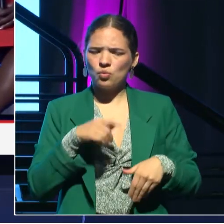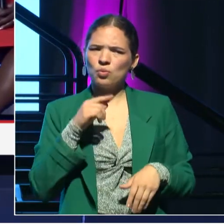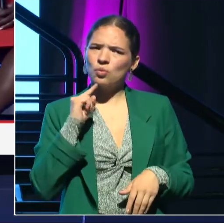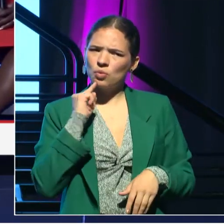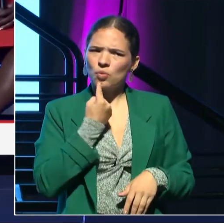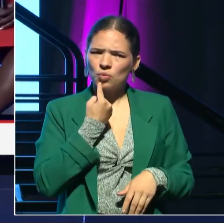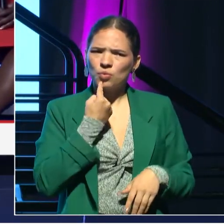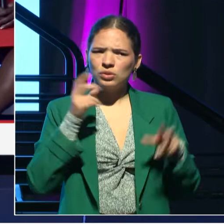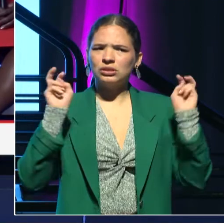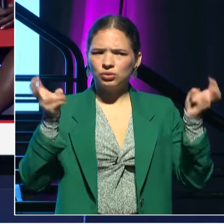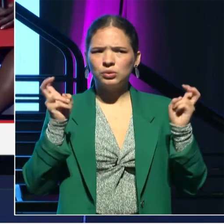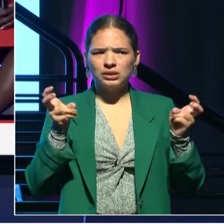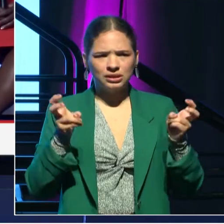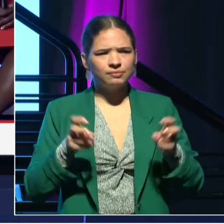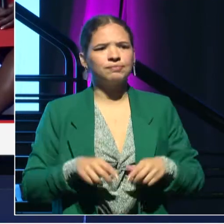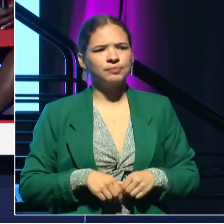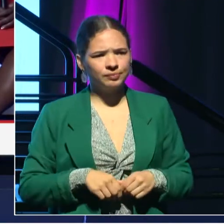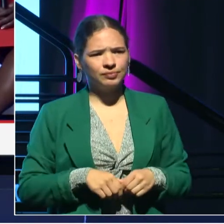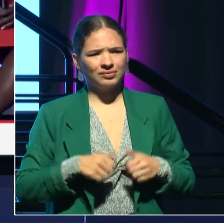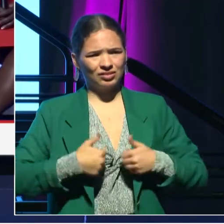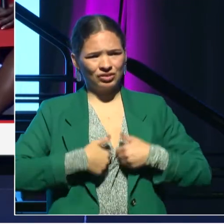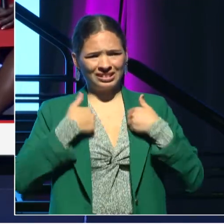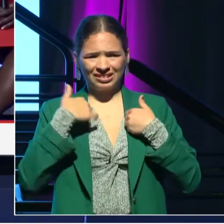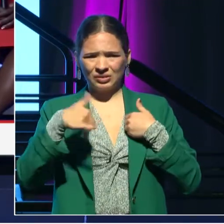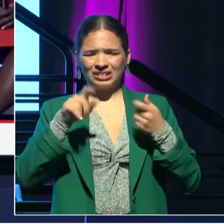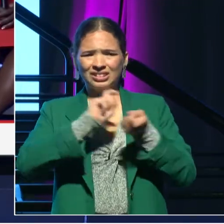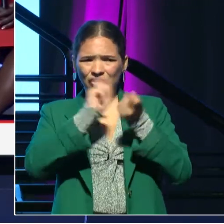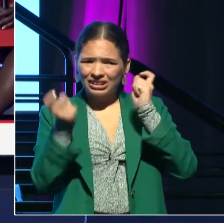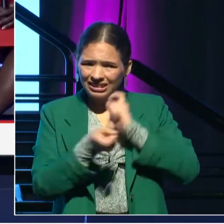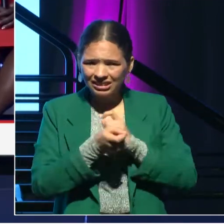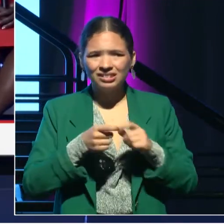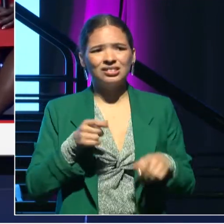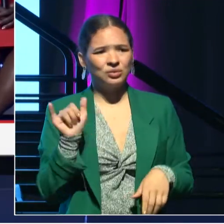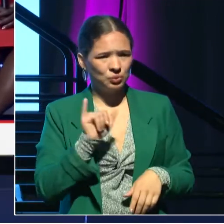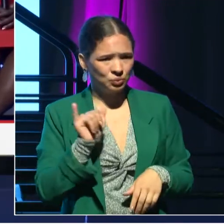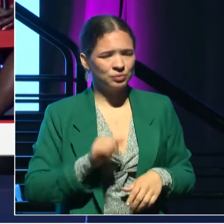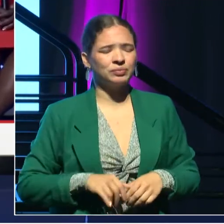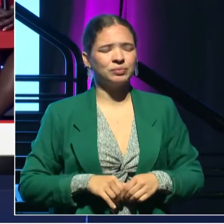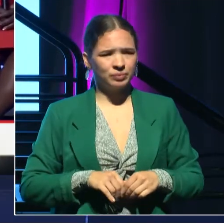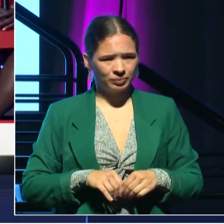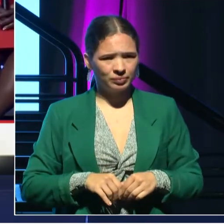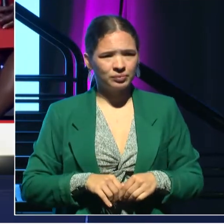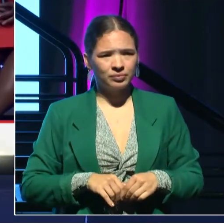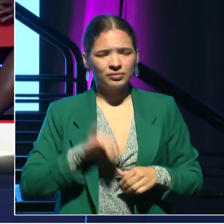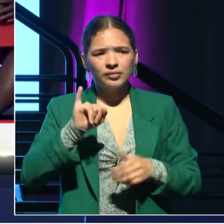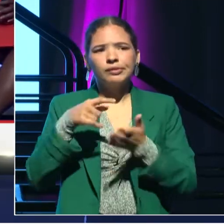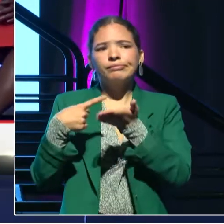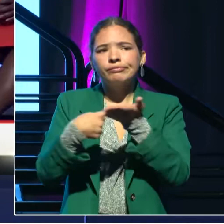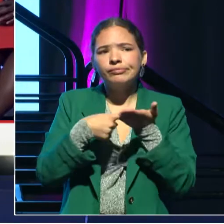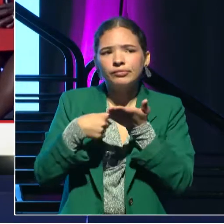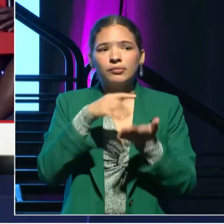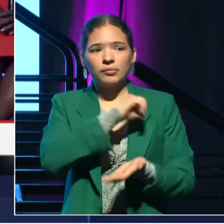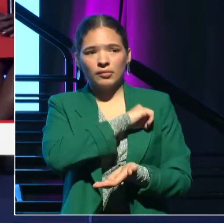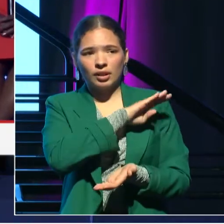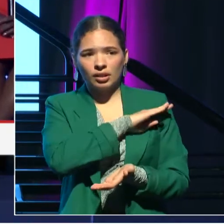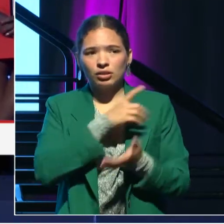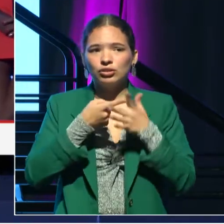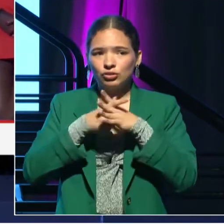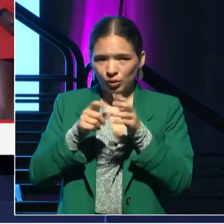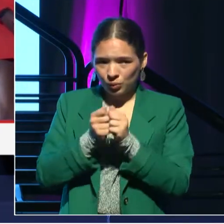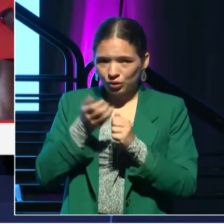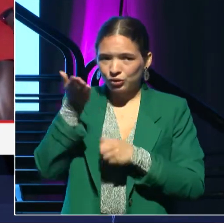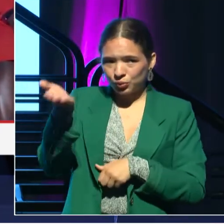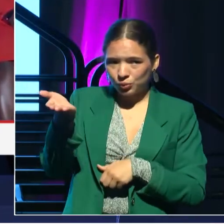serious business that we're about today. So we're going to go ahead and get into our discussion. Mayor, I'm going to start with you. This was your brainchild